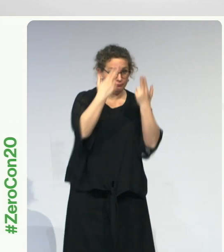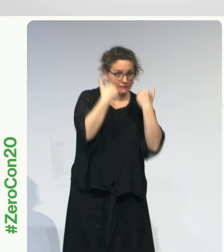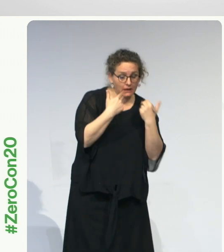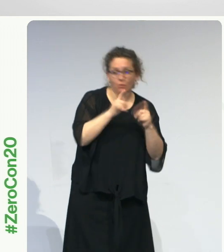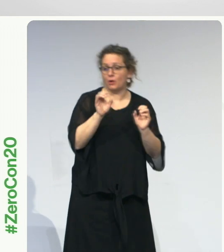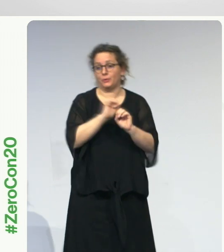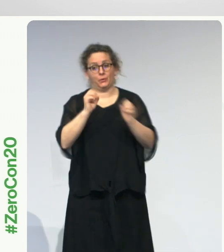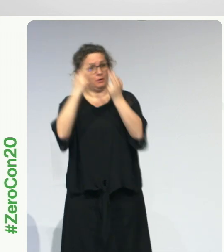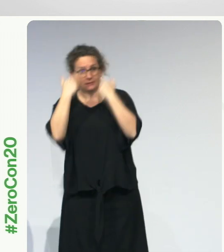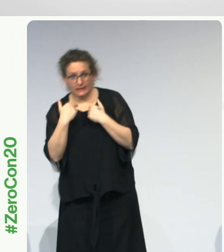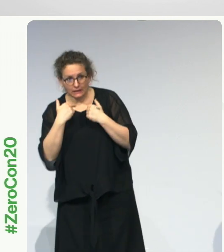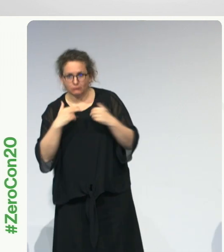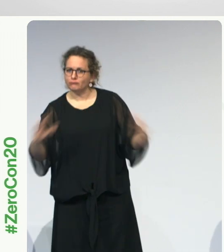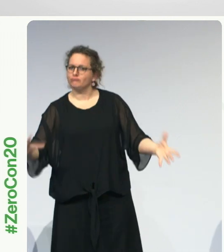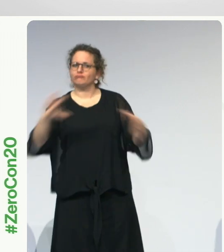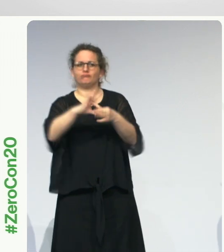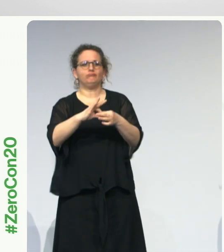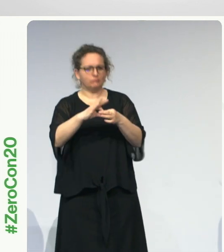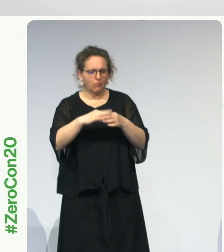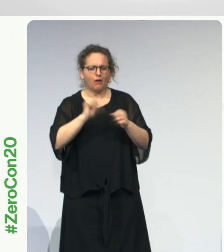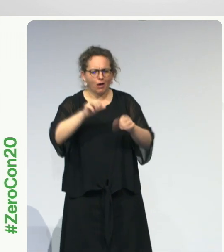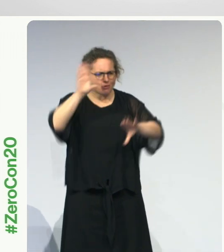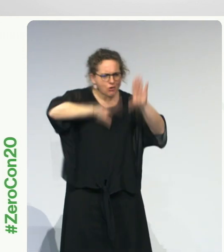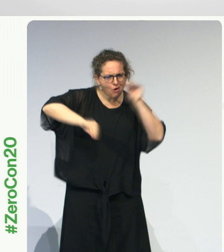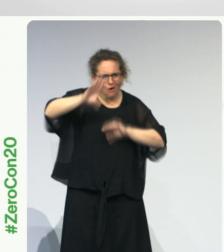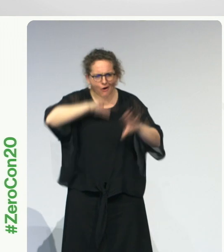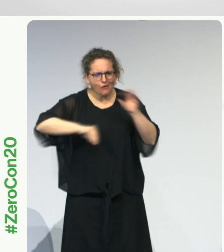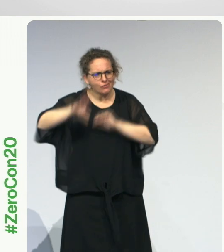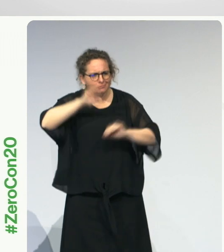different religions learn together from infancy to age 16.